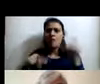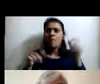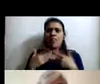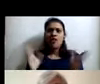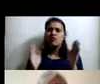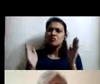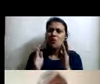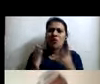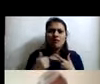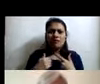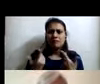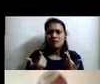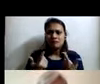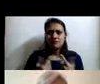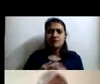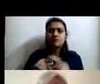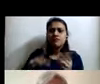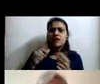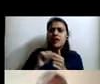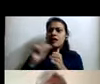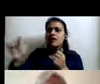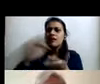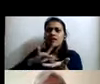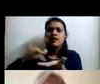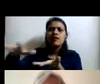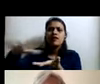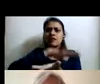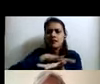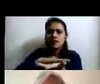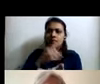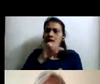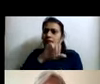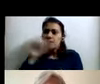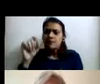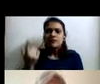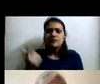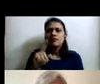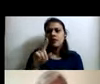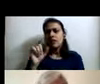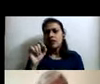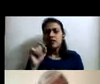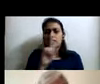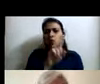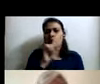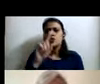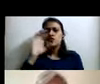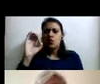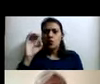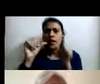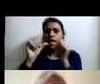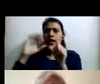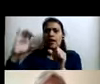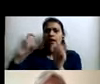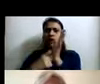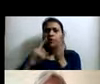started this, you know, 110 acres, I thought, you know, what is 110 acres? It's nothing, you know, in the scheme of things. But actually when you add these